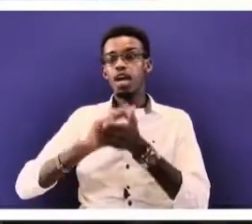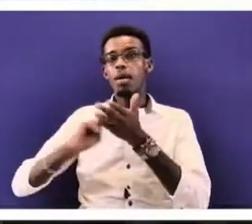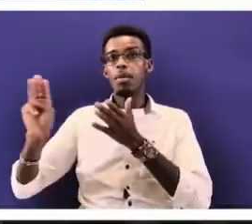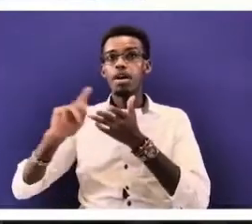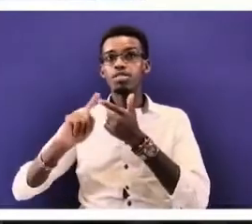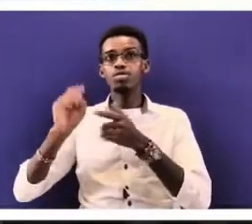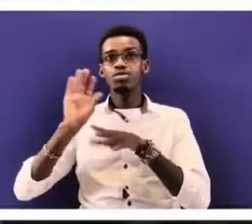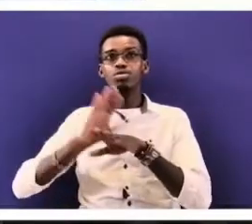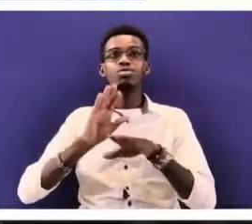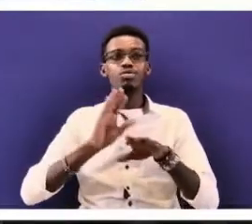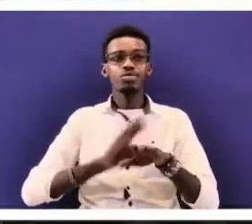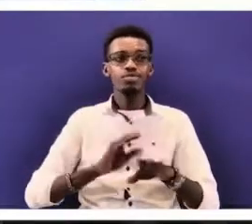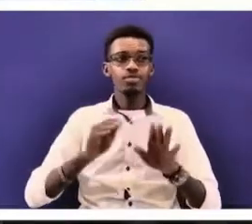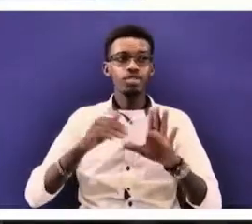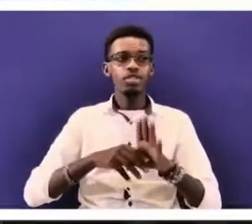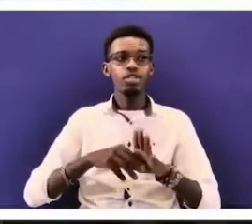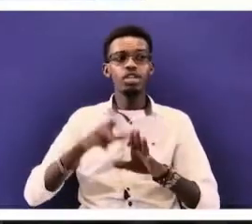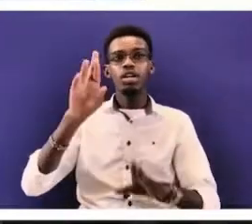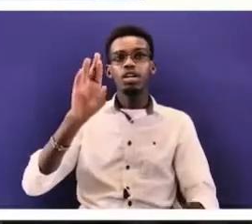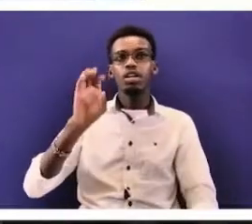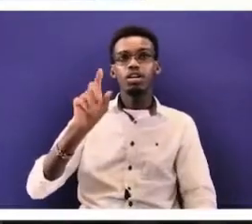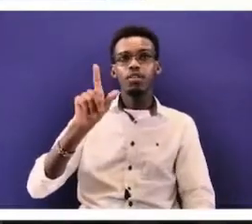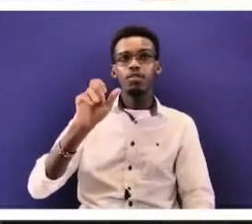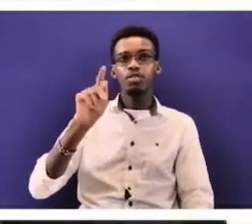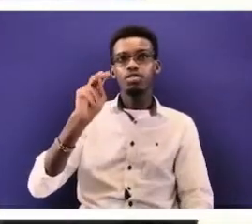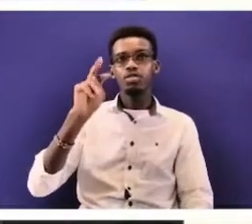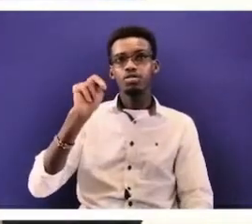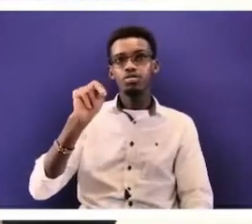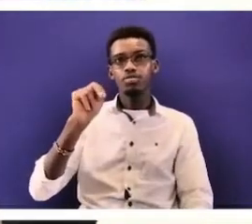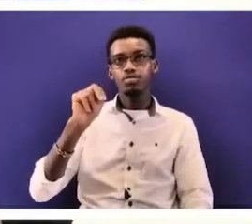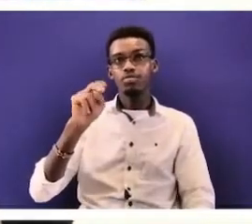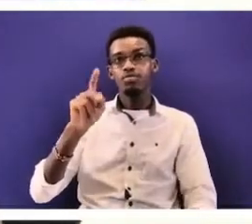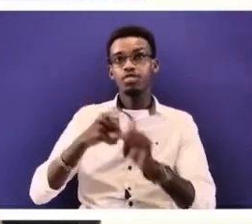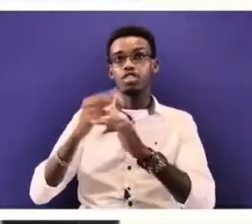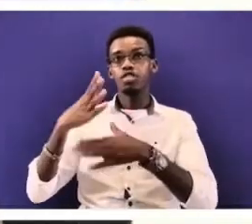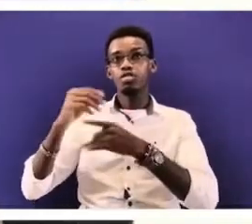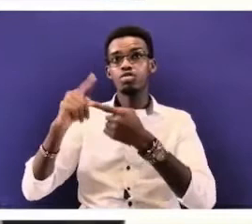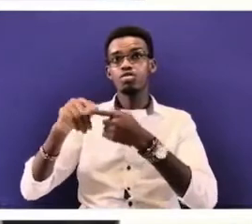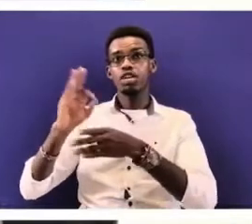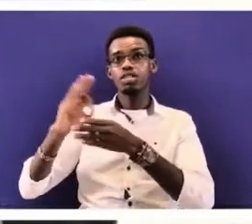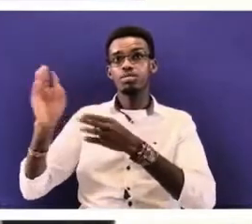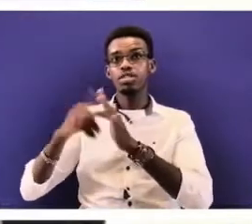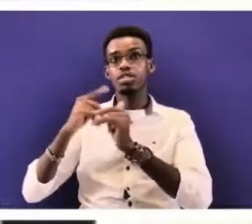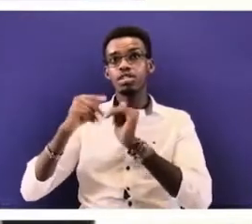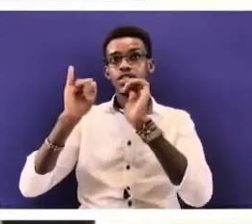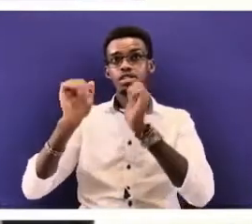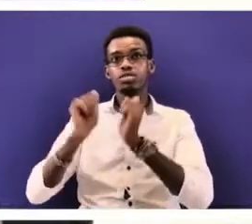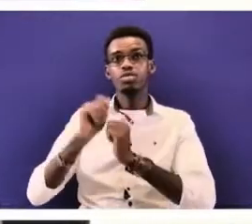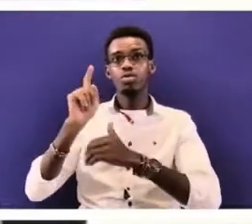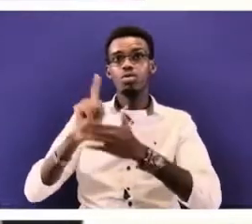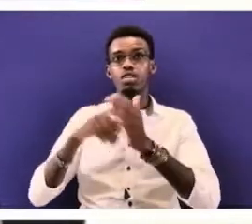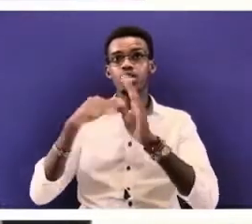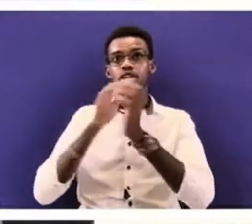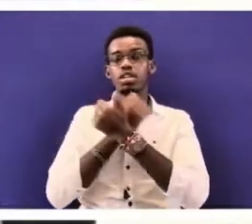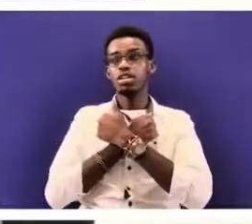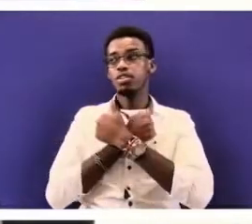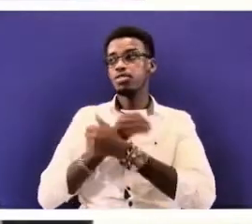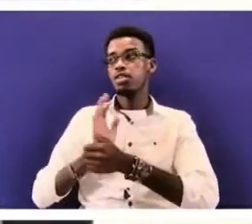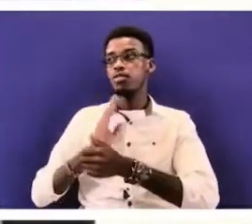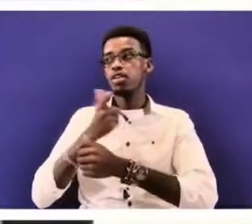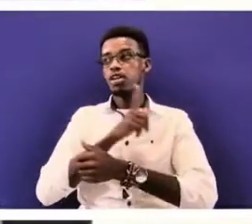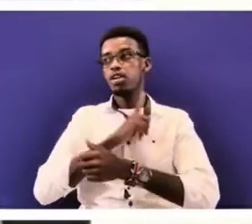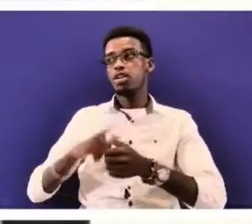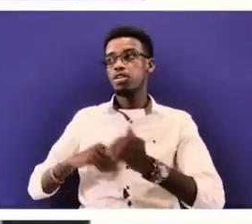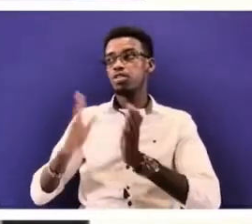the church in Revelation. If they walked in the Spirit, they would remain in the love of our Lord